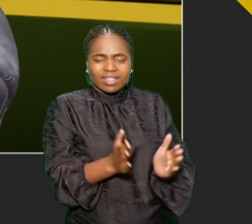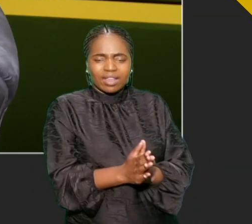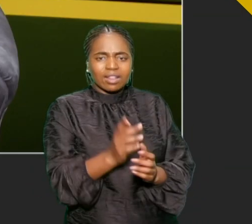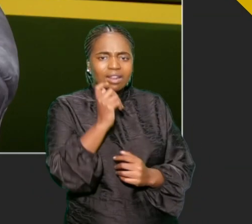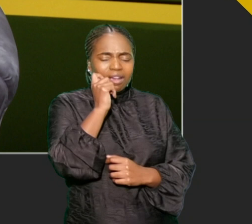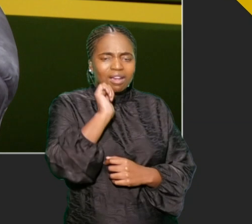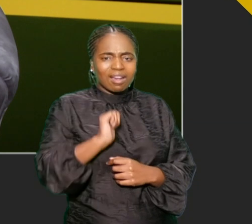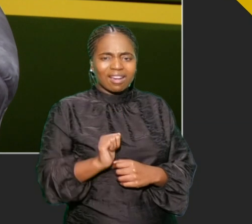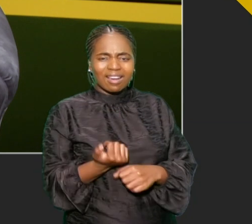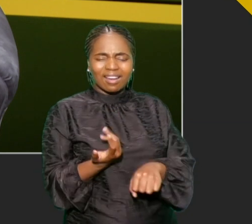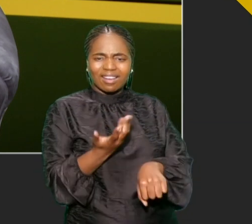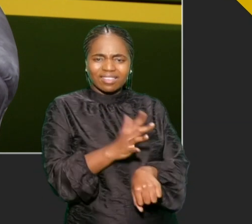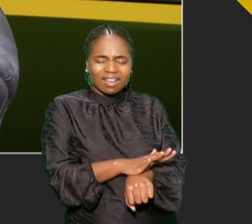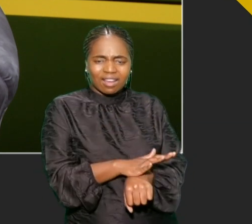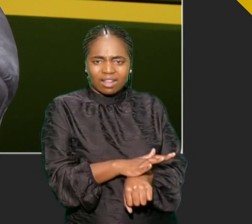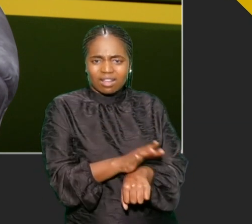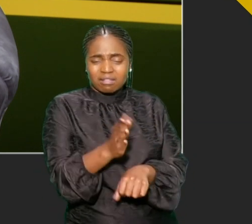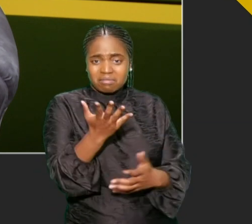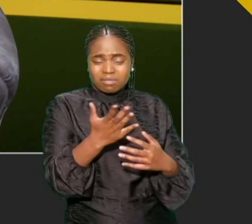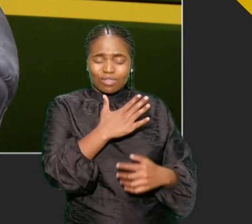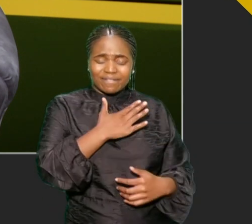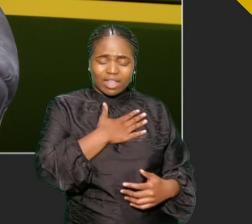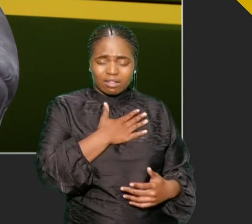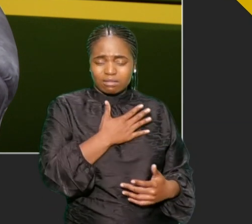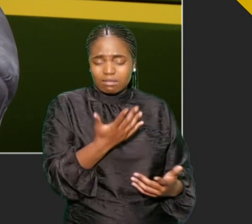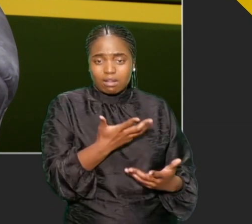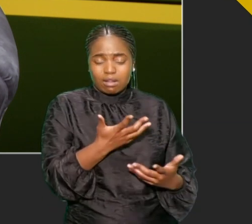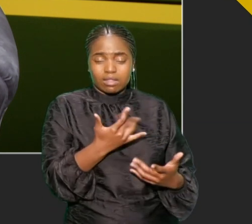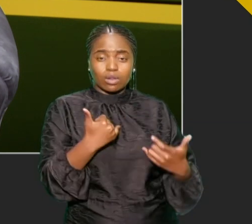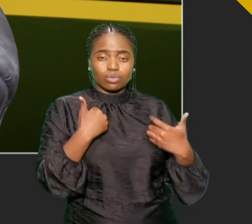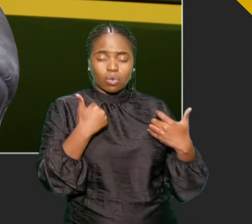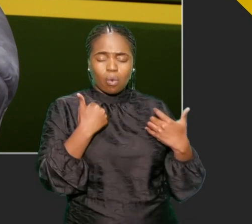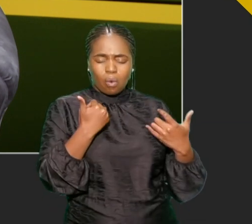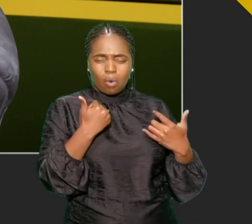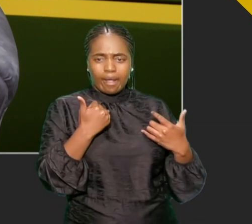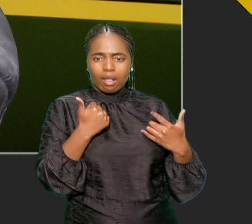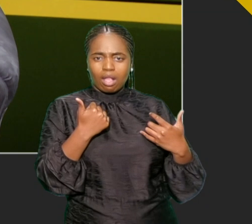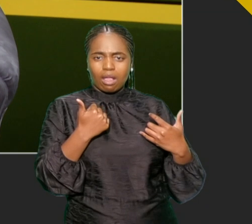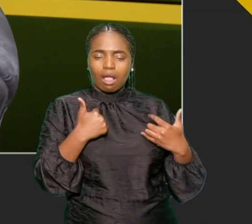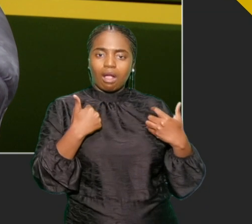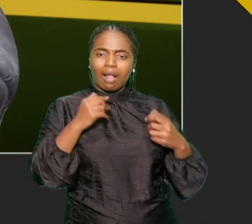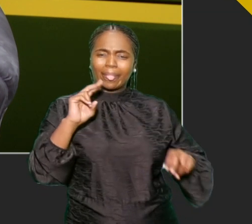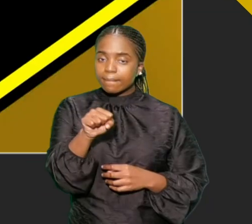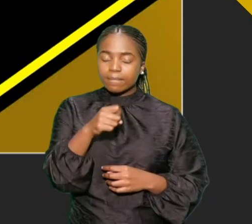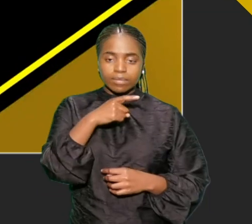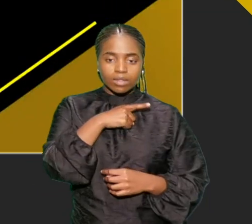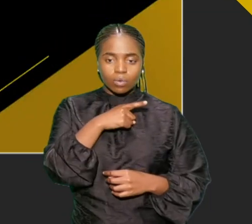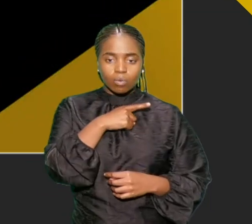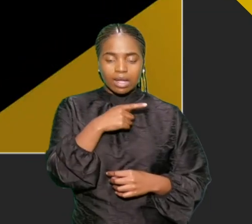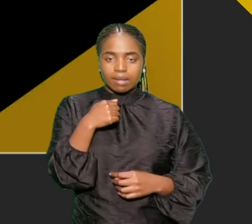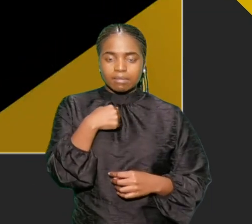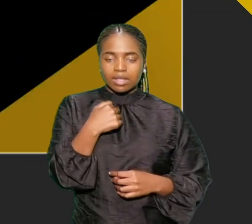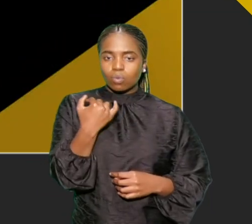Nisim Kalimpilenja. I mean, did you feel like that joy and happiness was short-lived? Yes, because I was